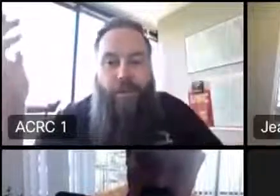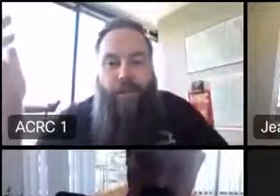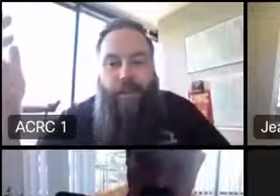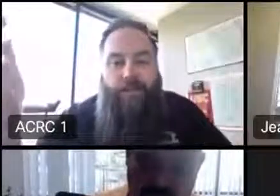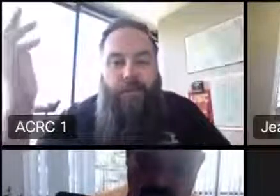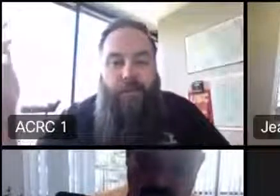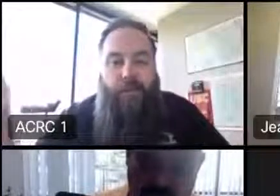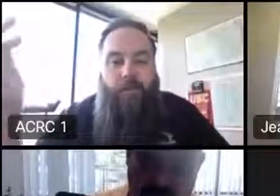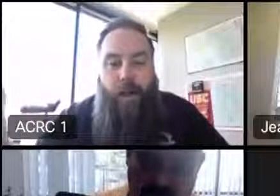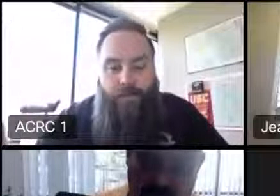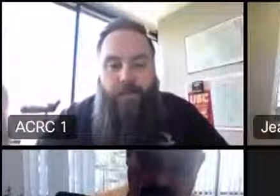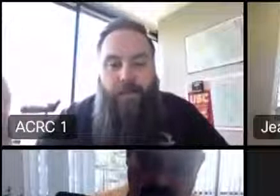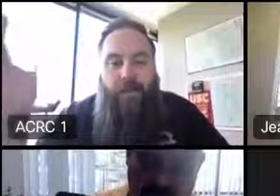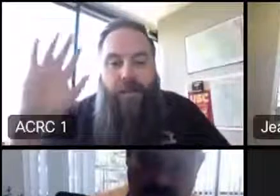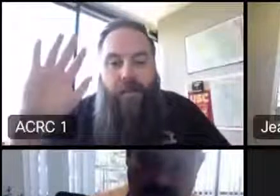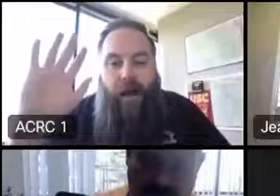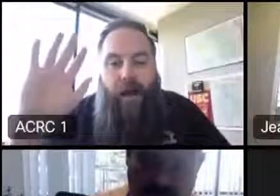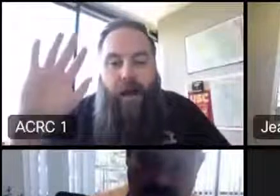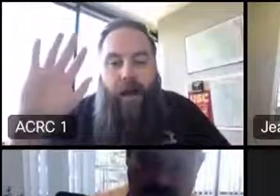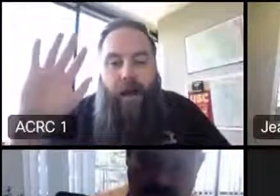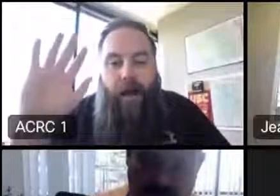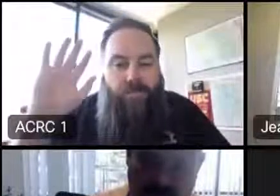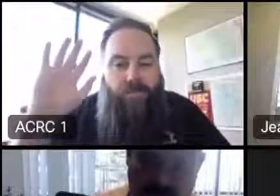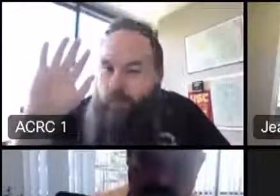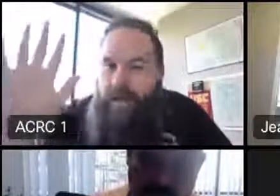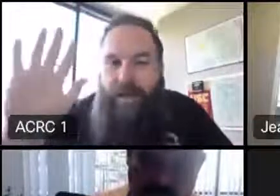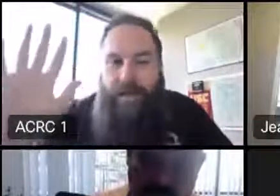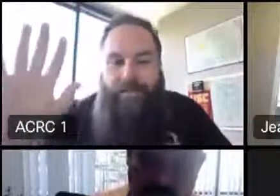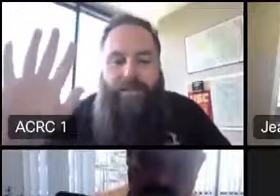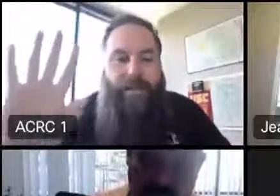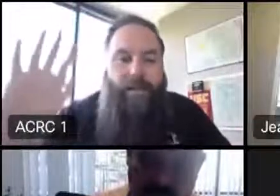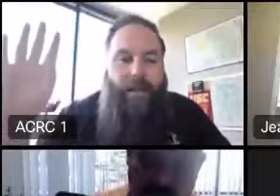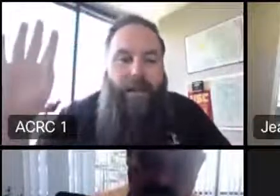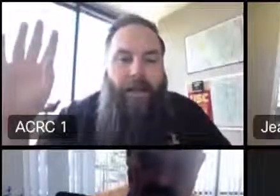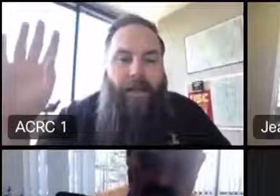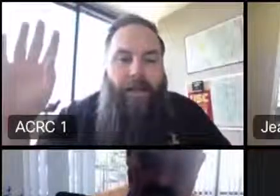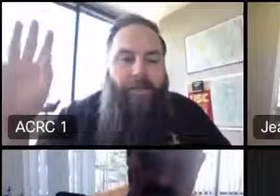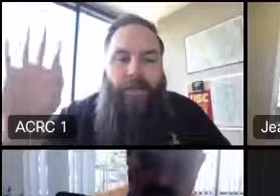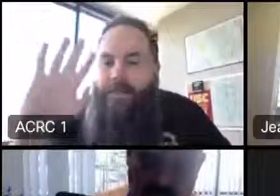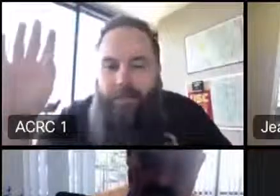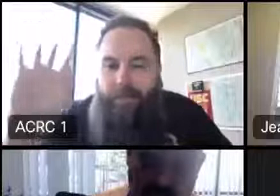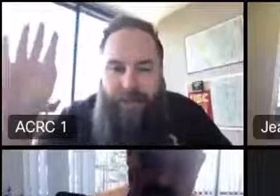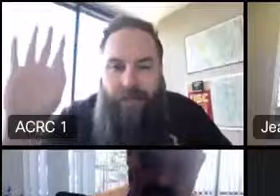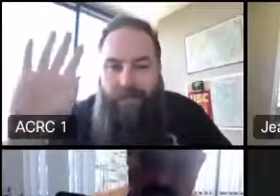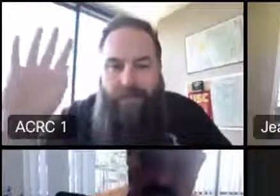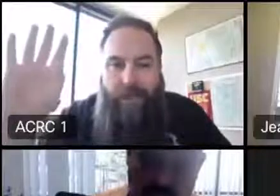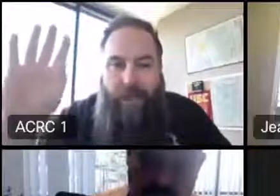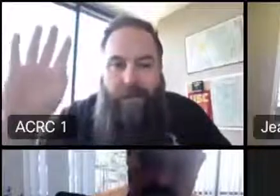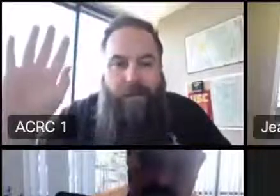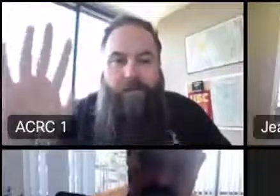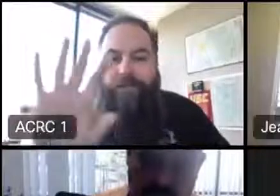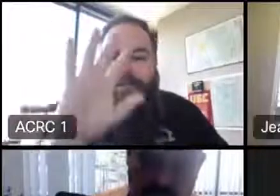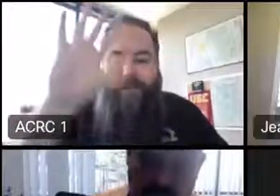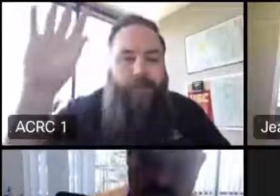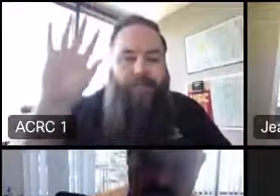look at doing things like building routes. I want to just recognize this is not like some easy mistake that was